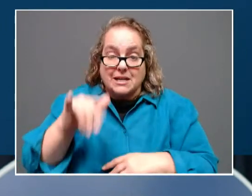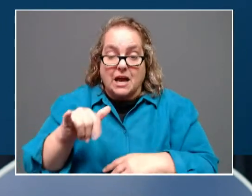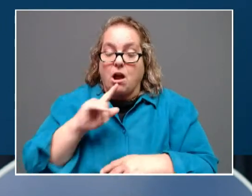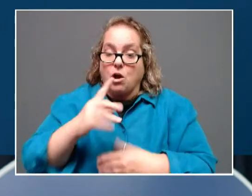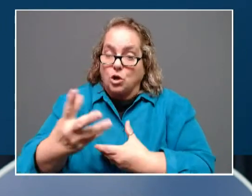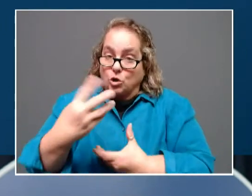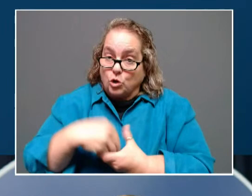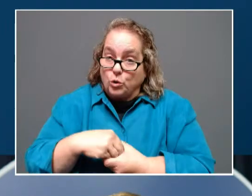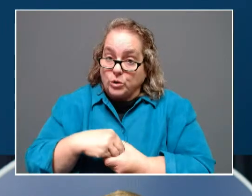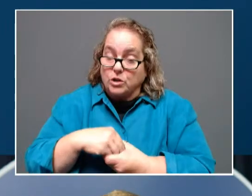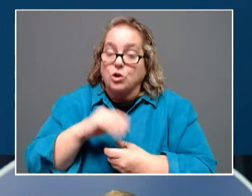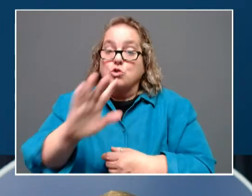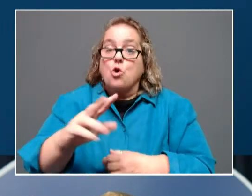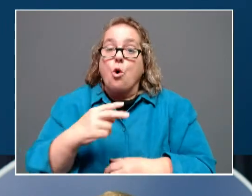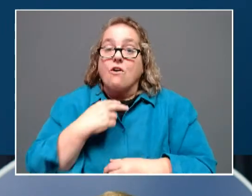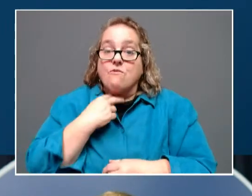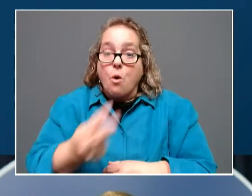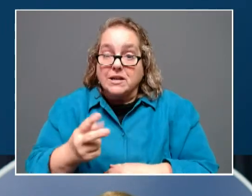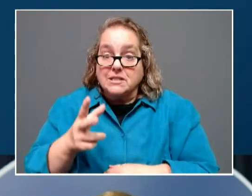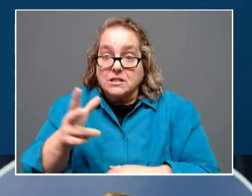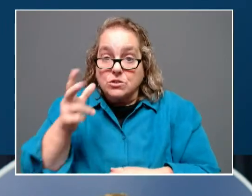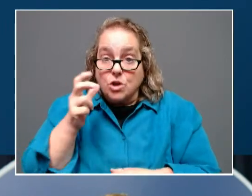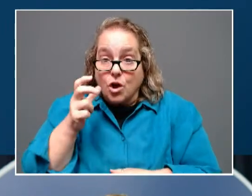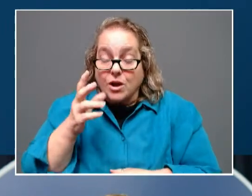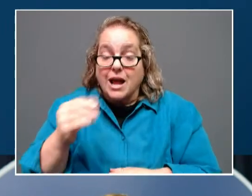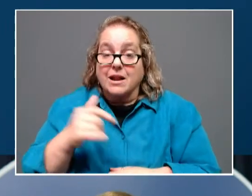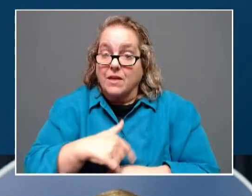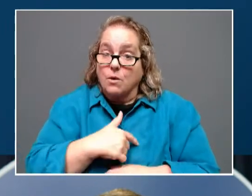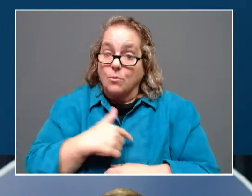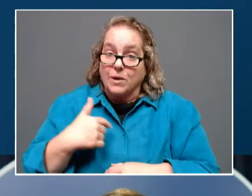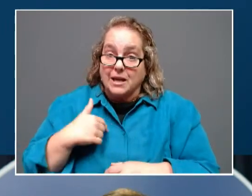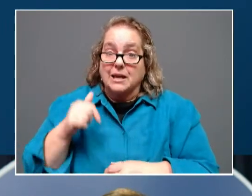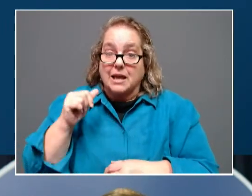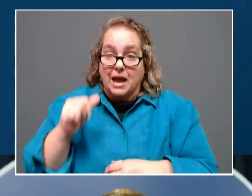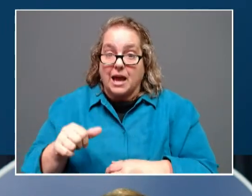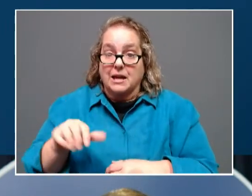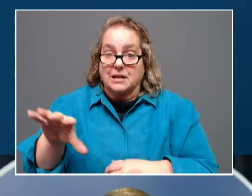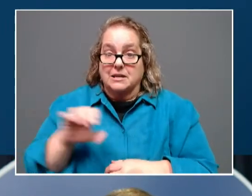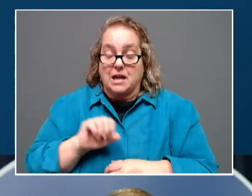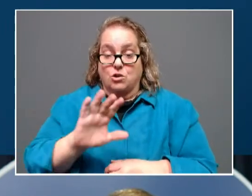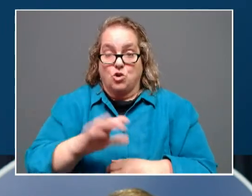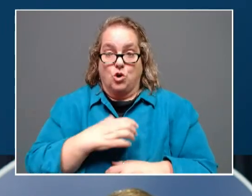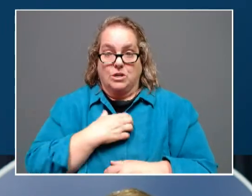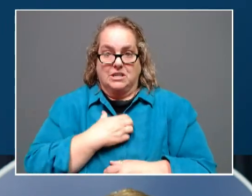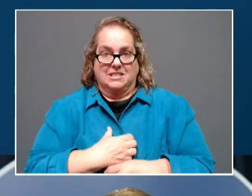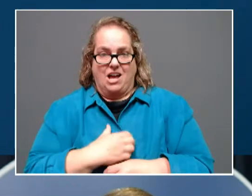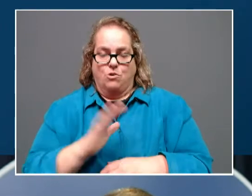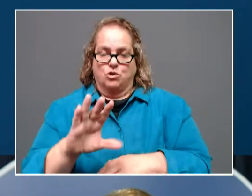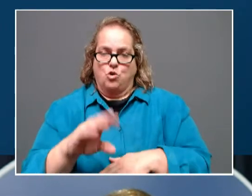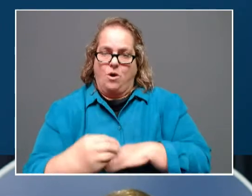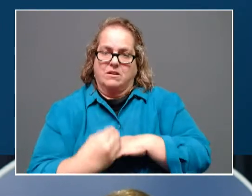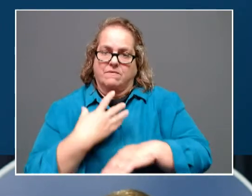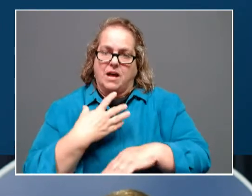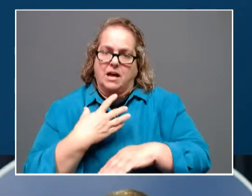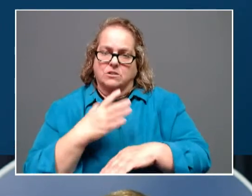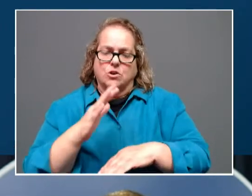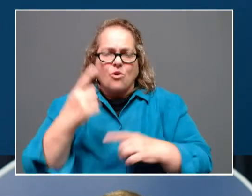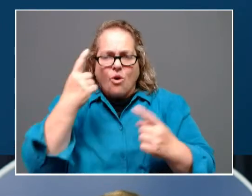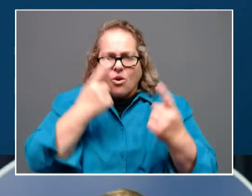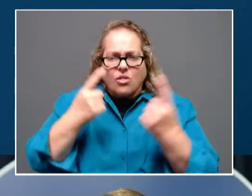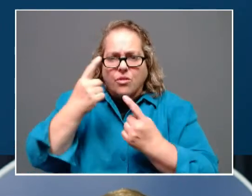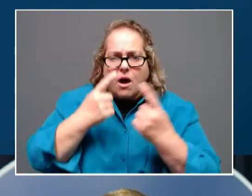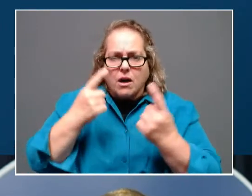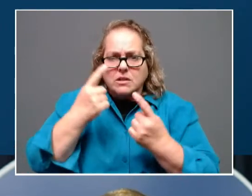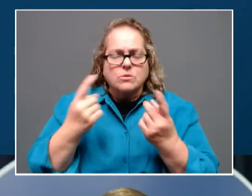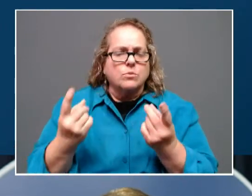your voice is heard, and that we can take your desires, your advice, your thoughts as